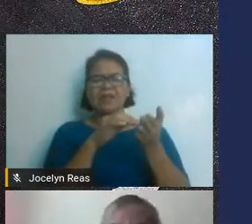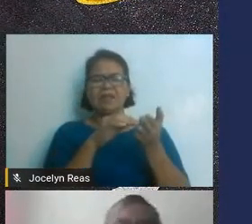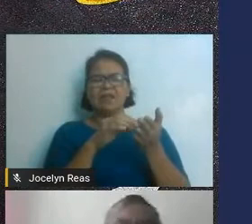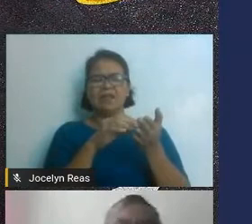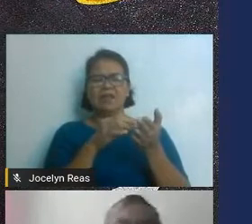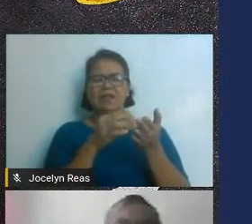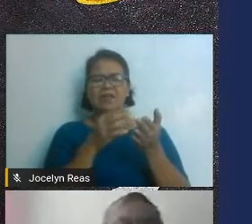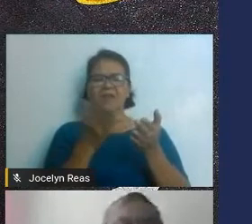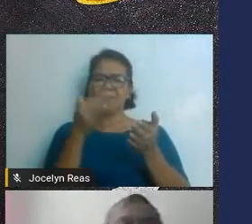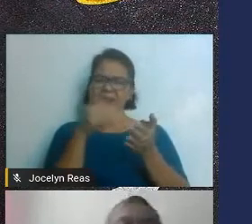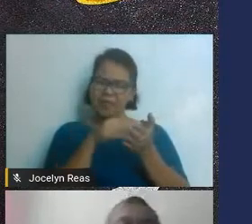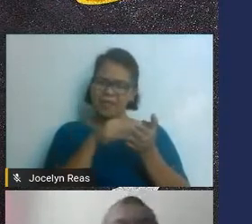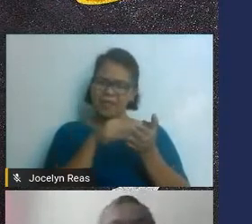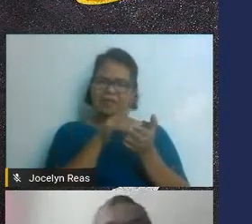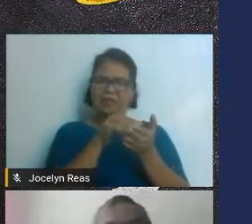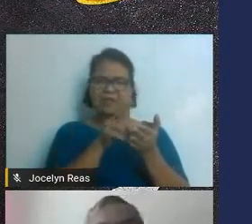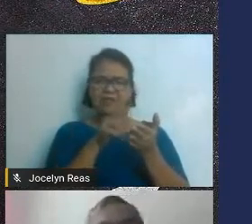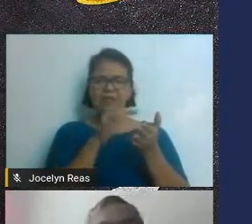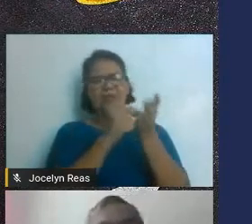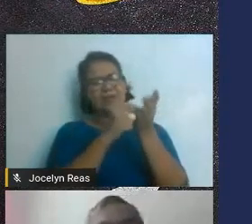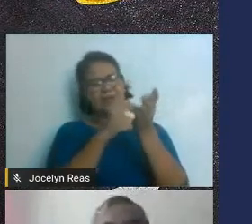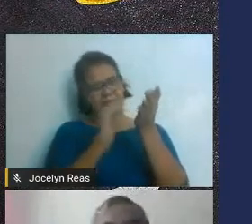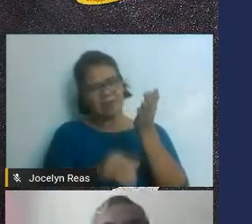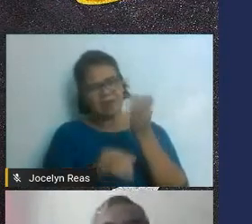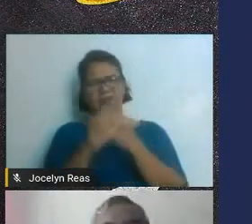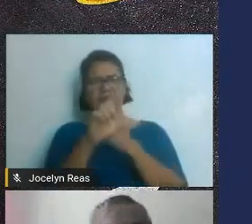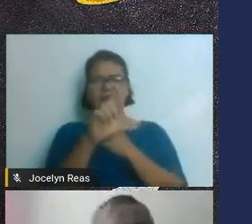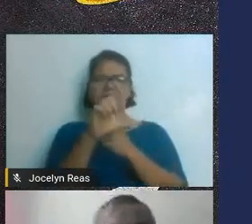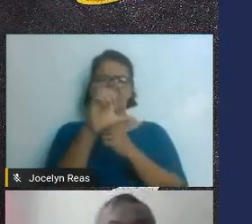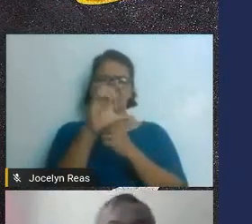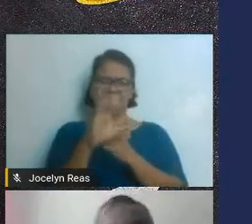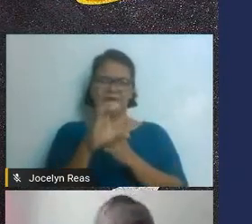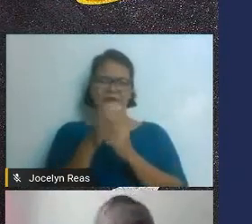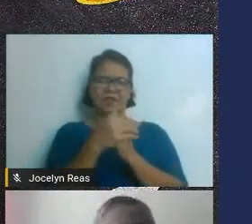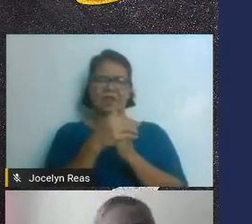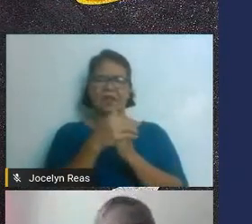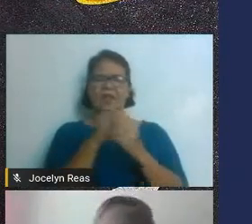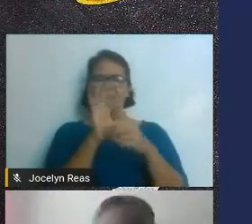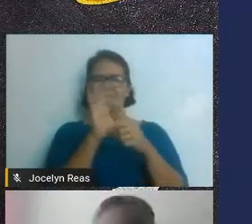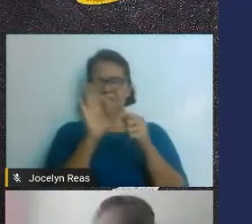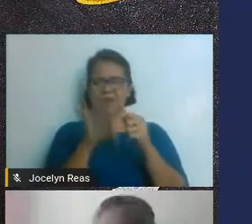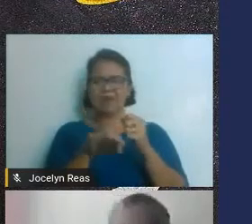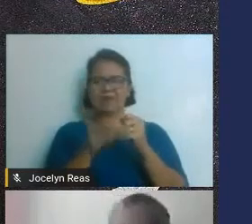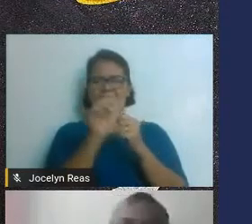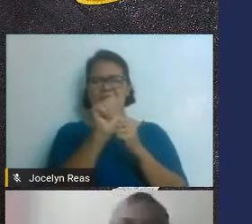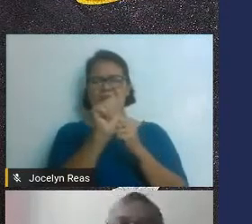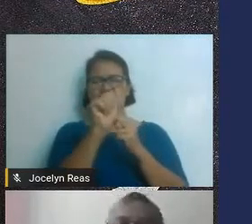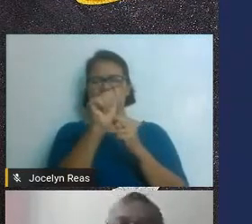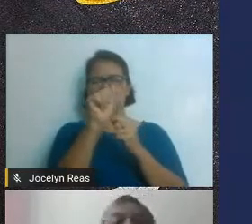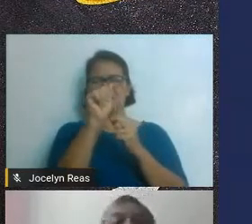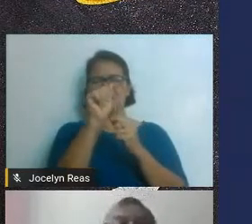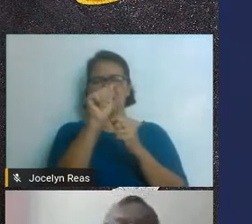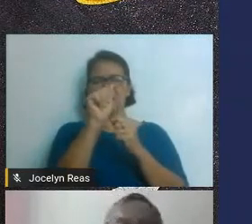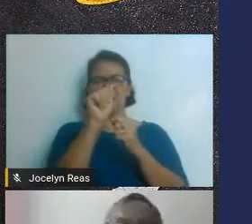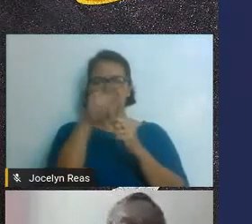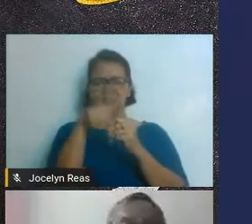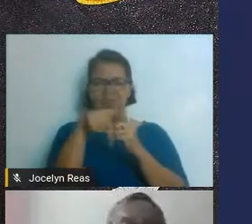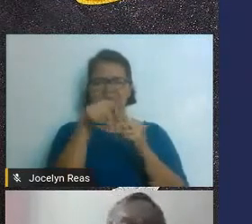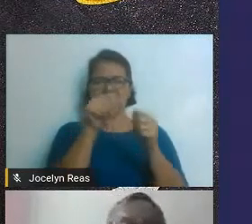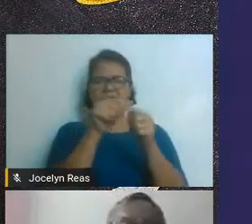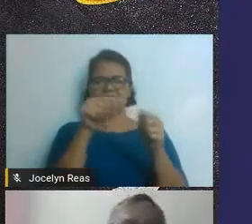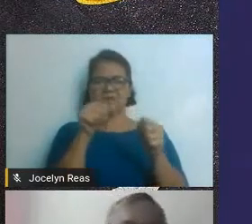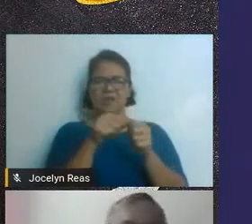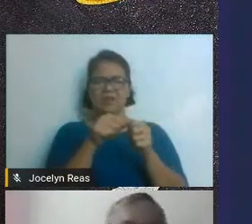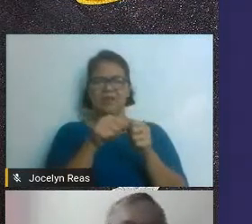competencies. And finally, for araling panlipunan, mayroon din tayong example. And even in other learning areas. So